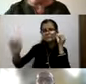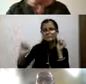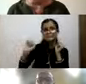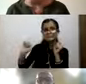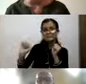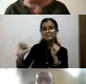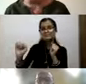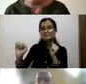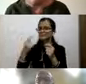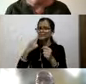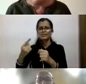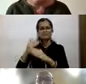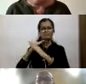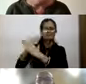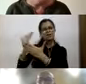because the other side is already protected.